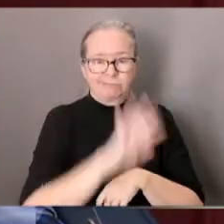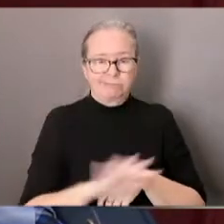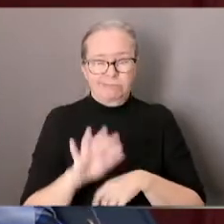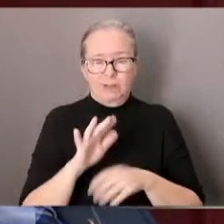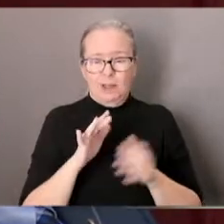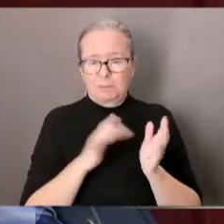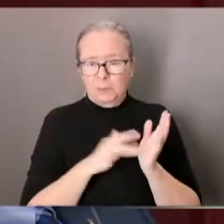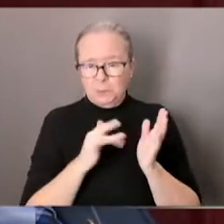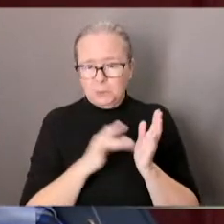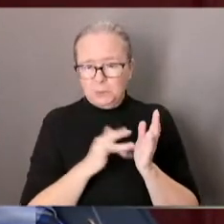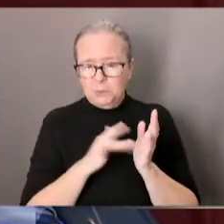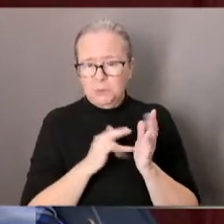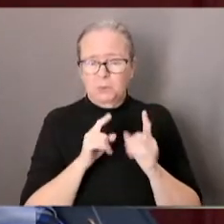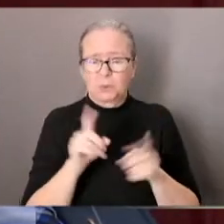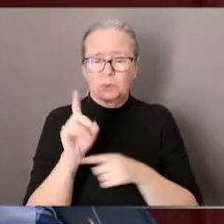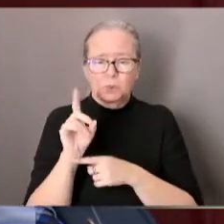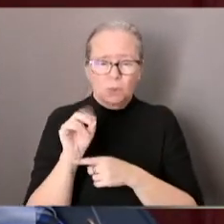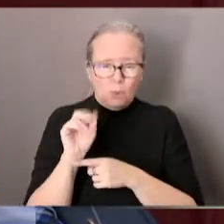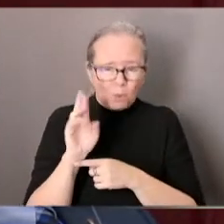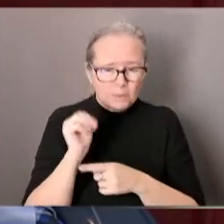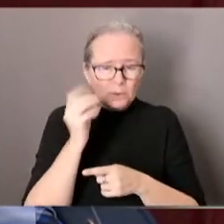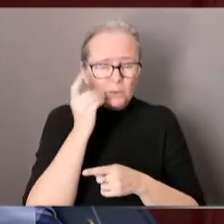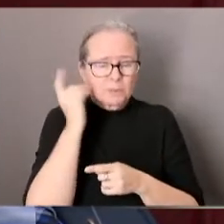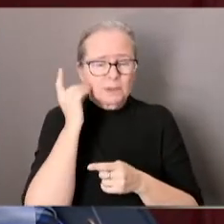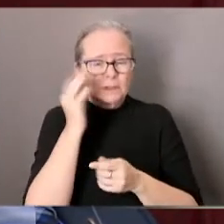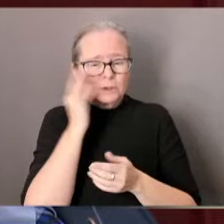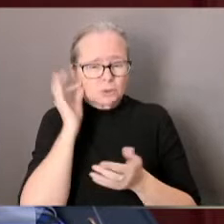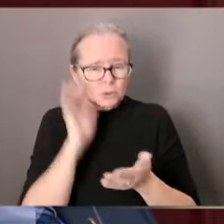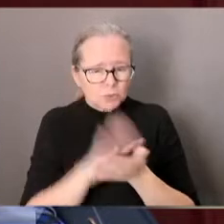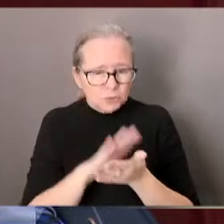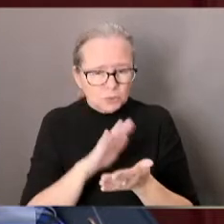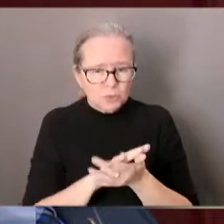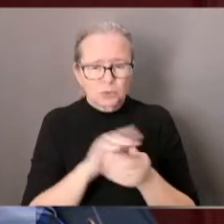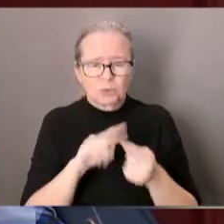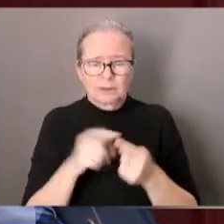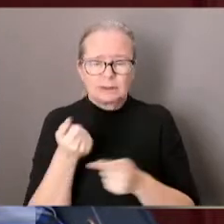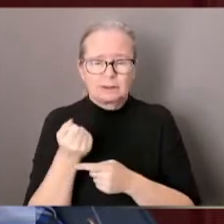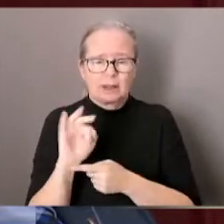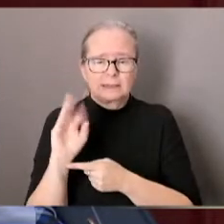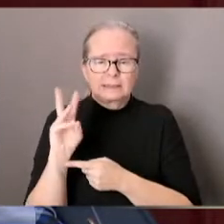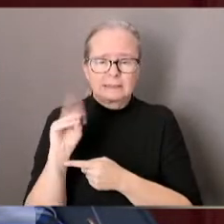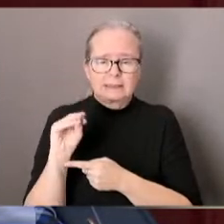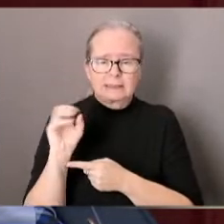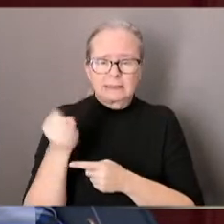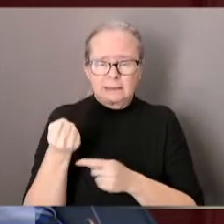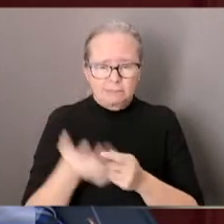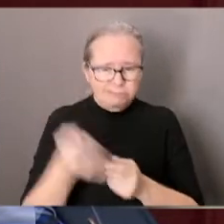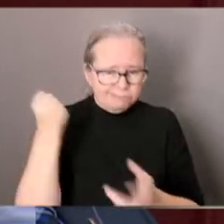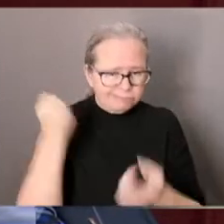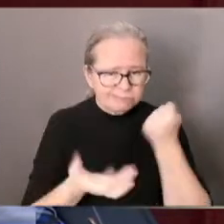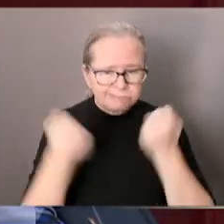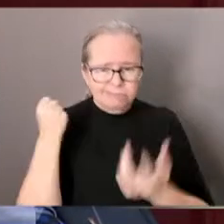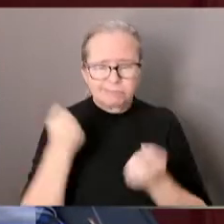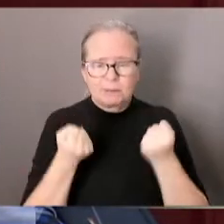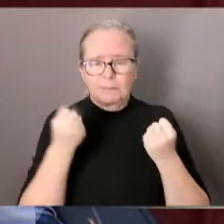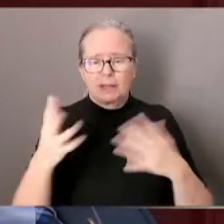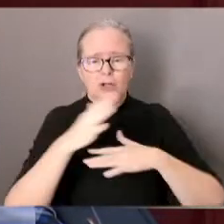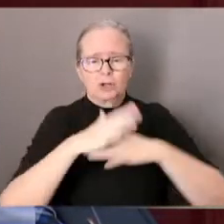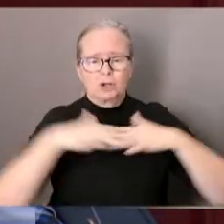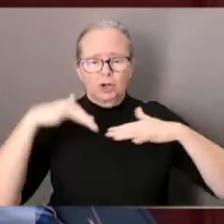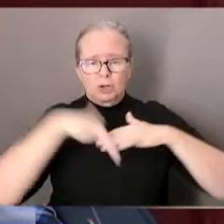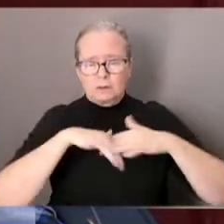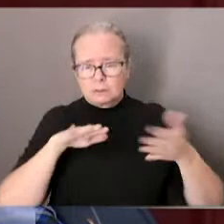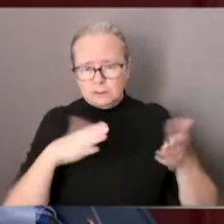countless community members who are murdered and missing indigenous people are still tirelessly fighting so that their culture language and existence